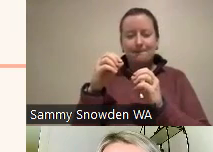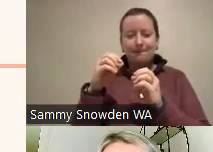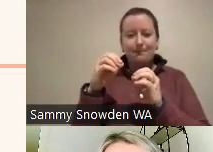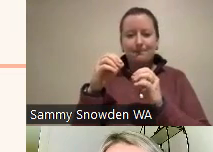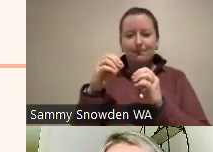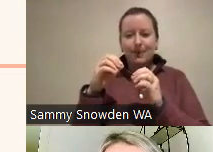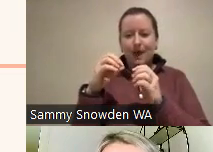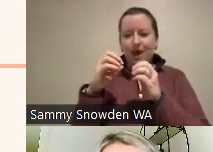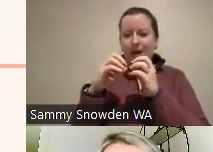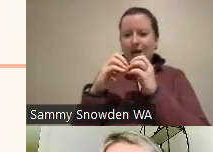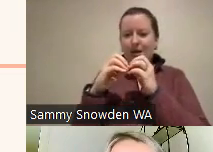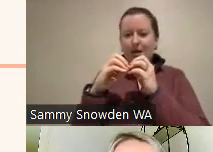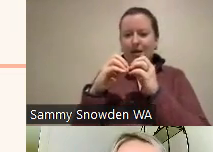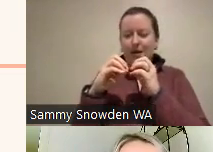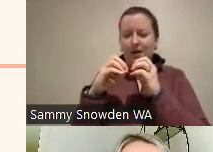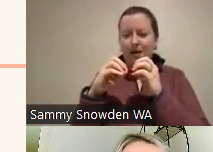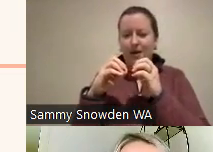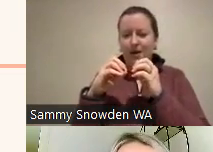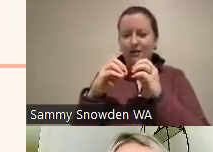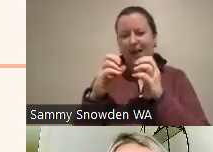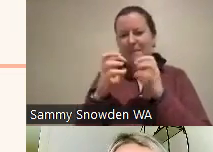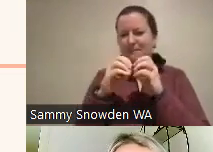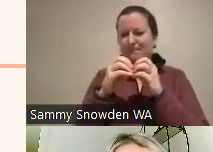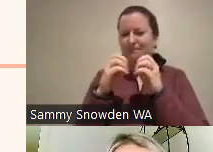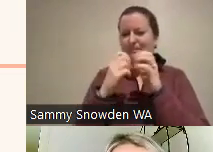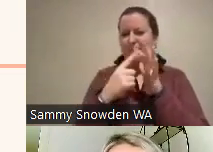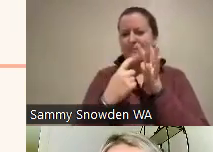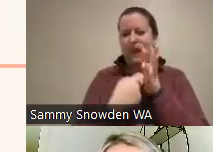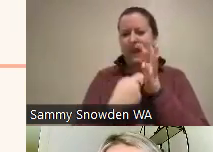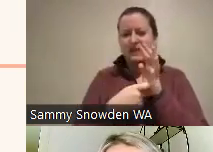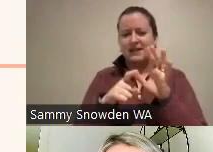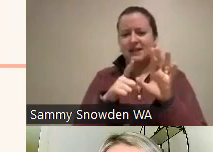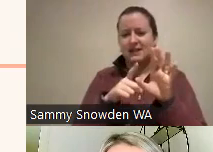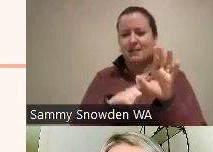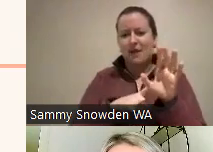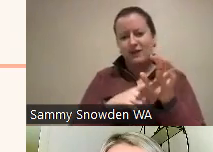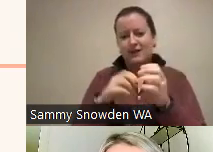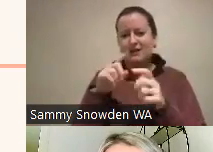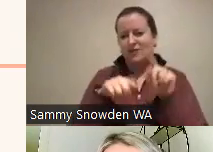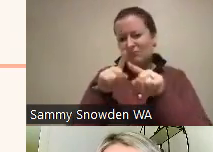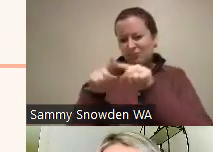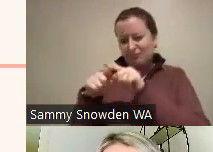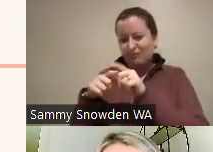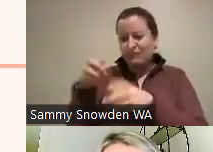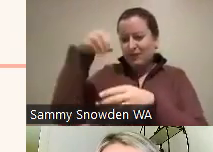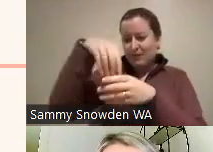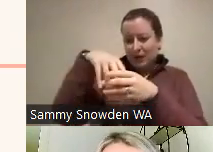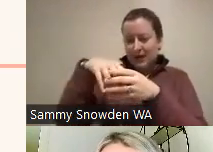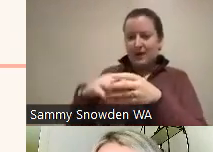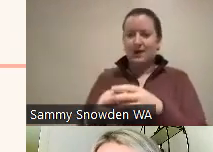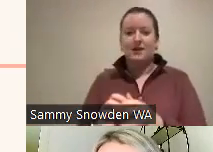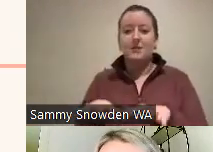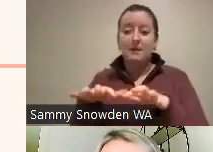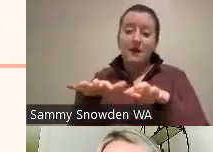ice cubes. It'll be a nice, smooth, creamy smoothie. So a great sort of snack in between meals for